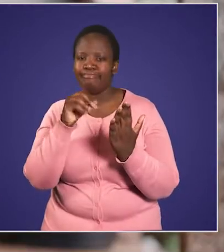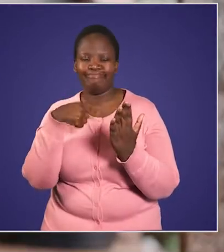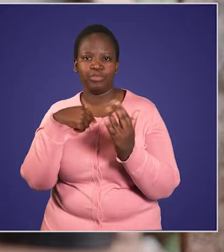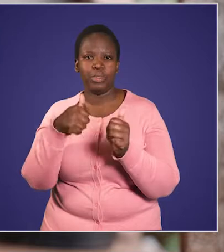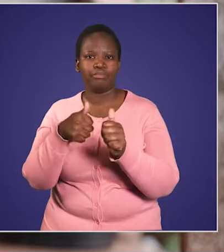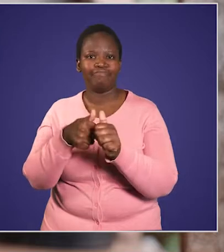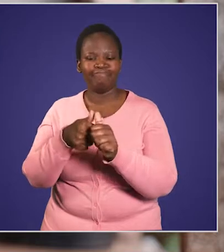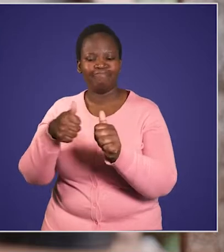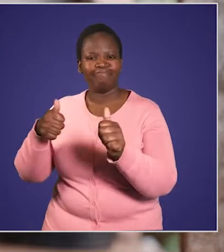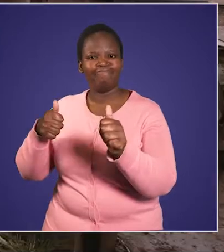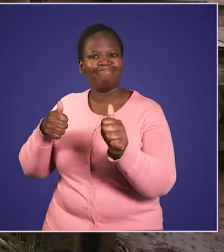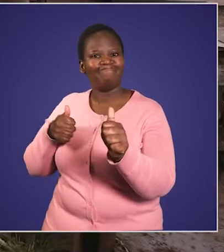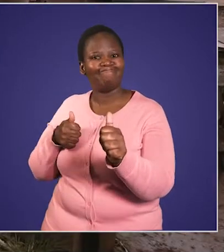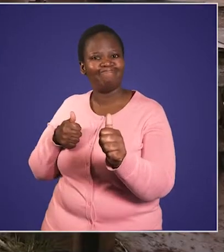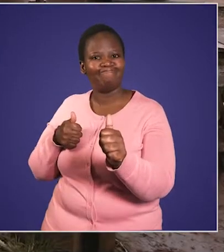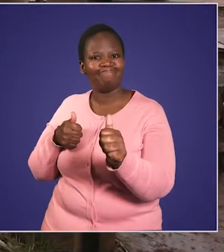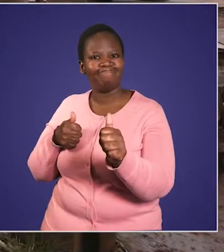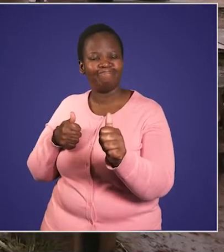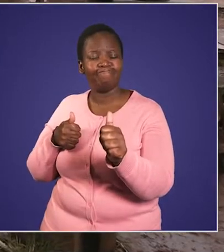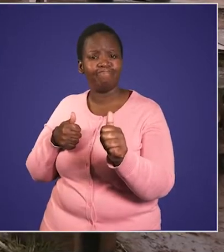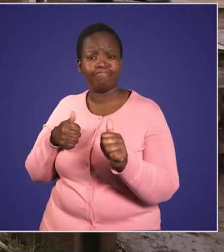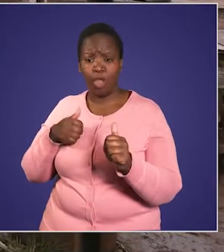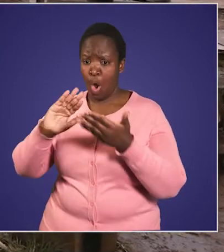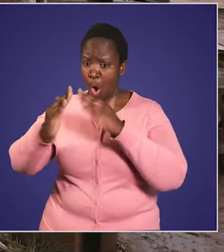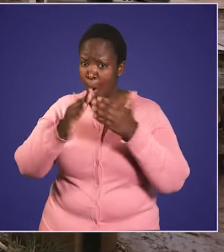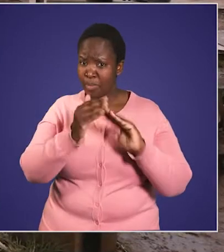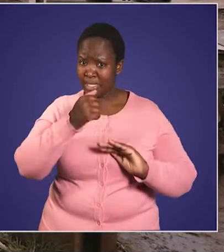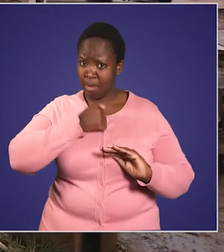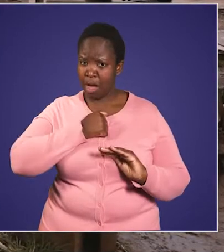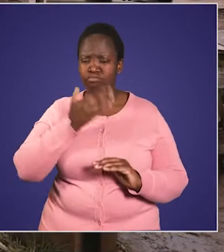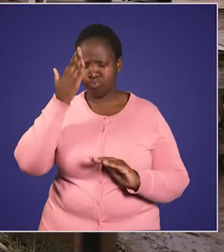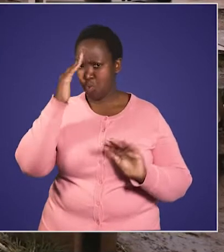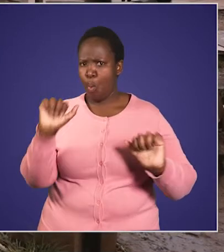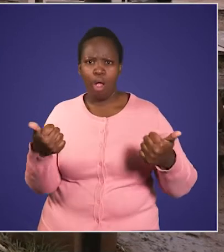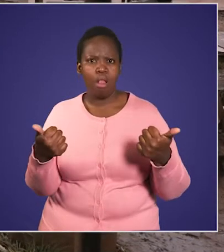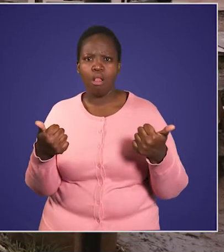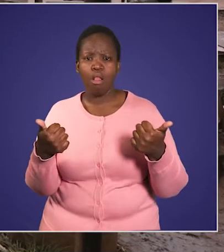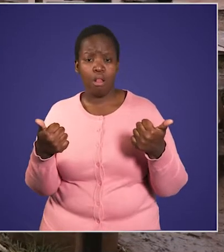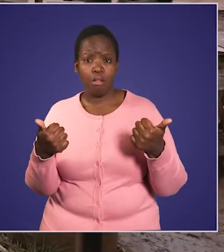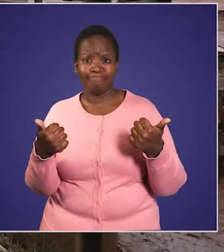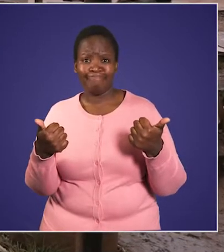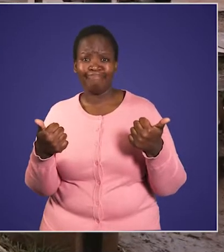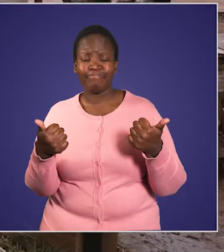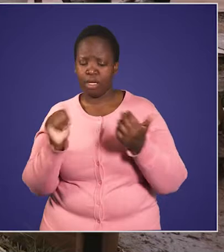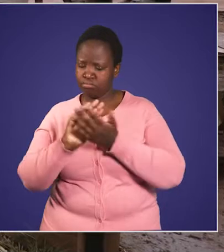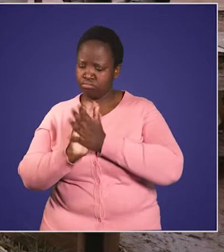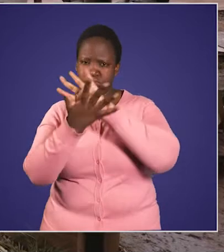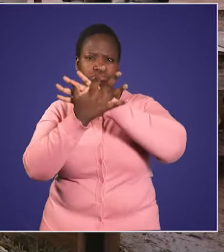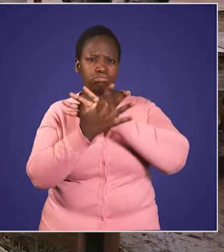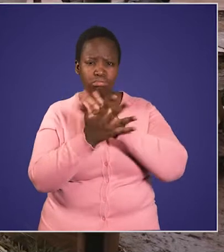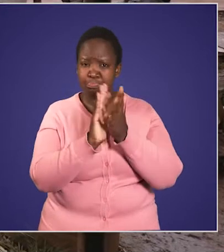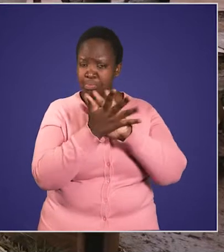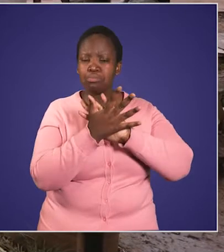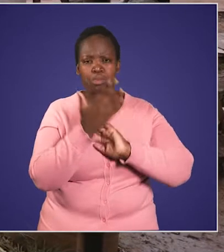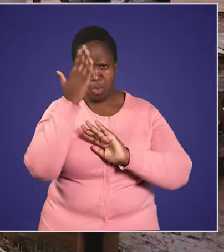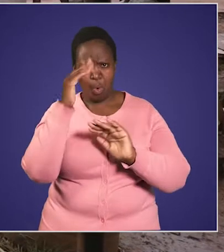class. We are behind. I know how my community is and what the damage it has done